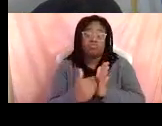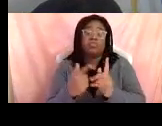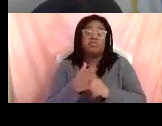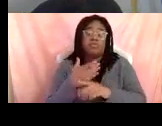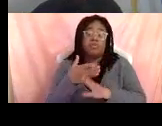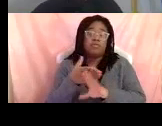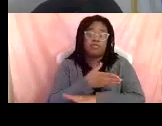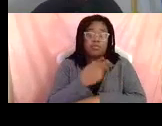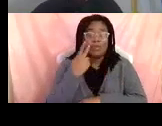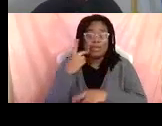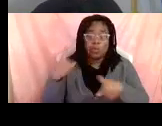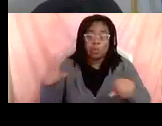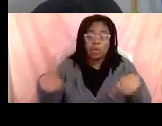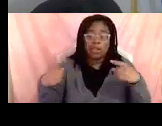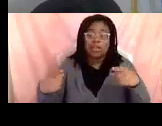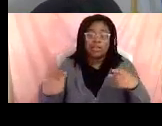Wheels,